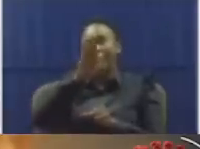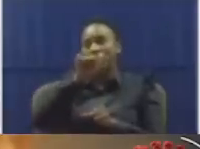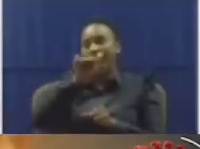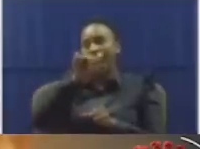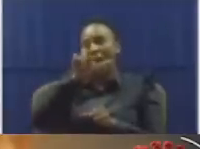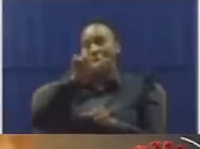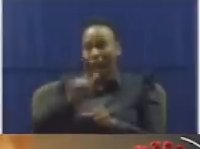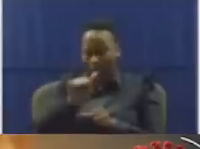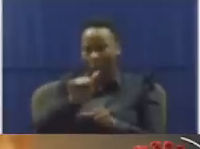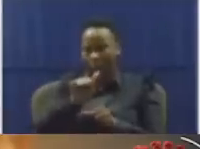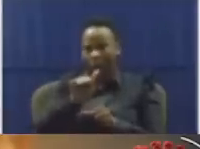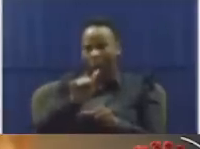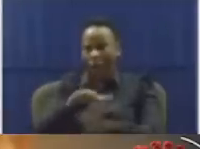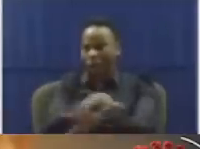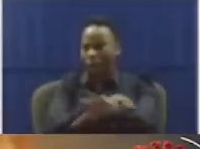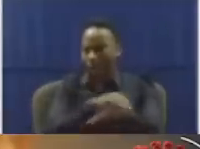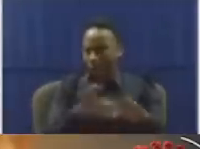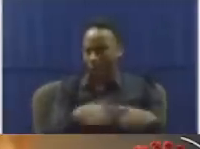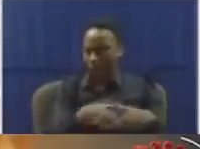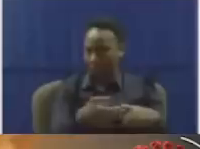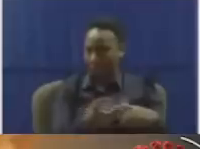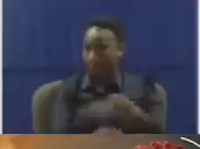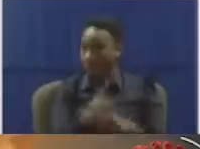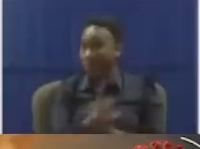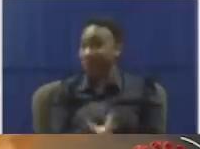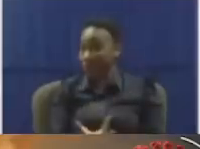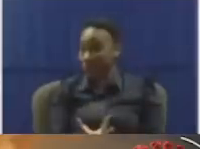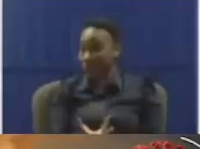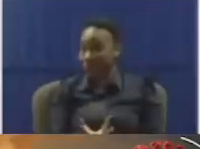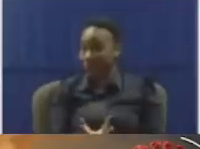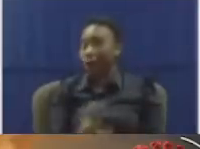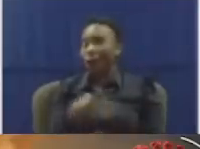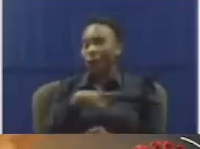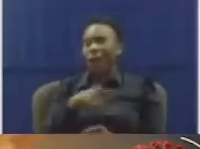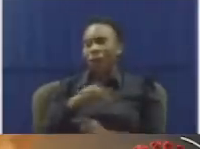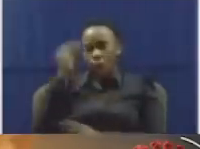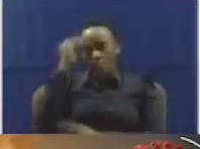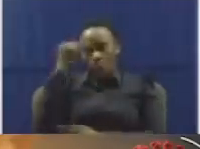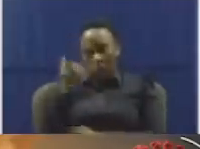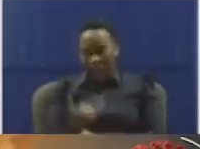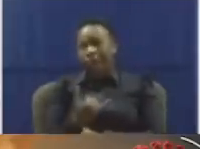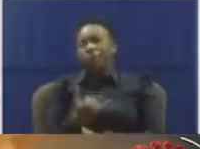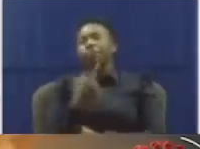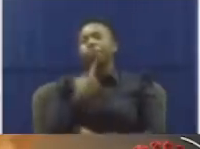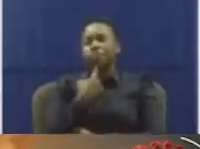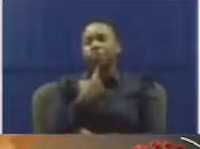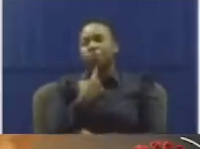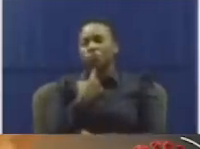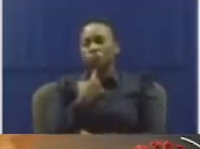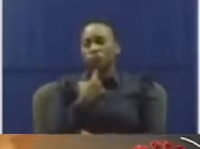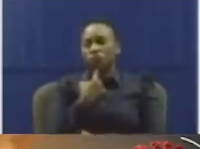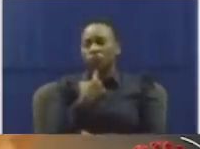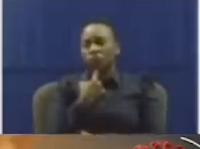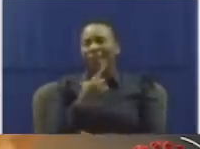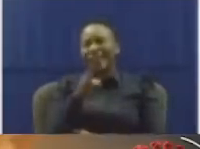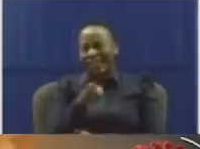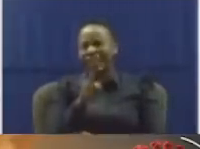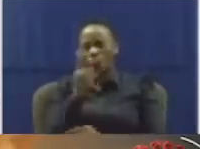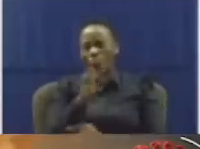deftly avoided this topic today, but I want you to imagine for a moment what this must look like for an ordinary South